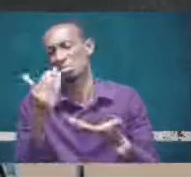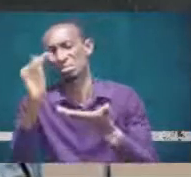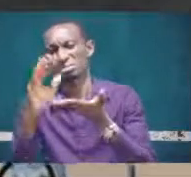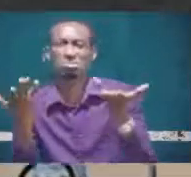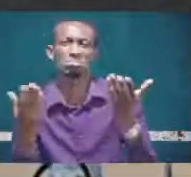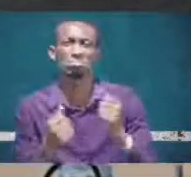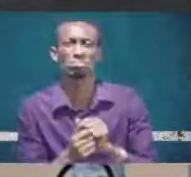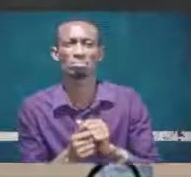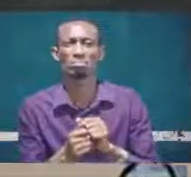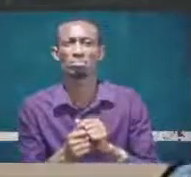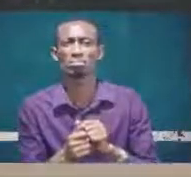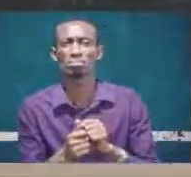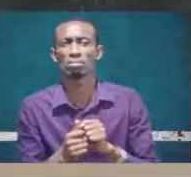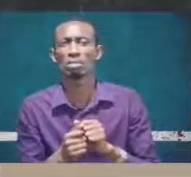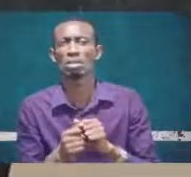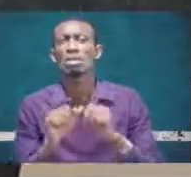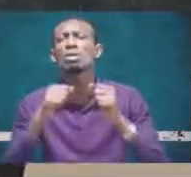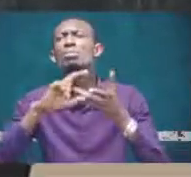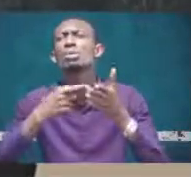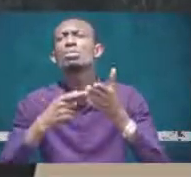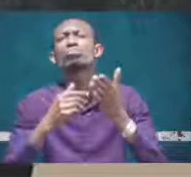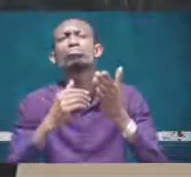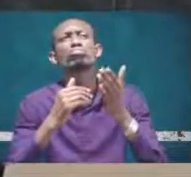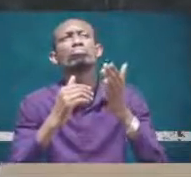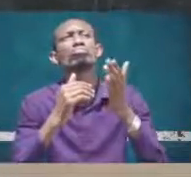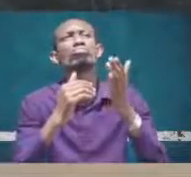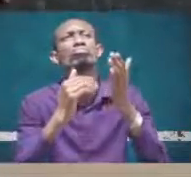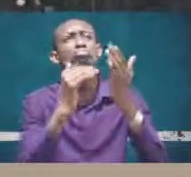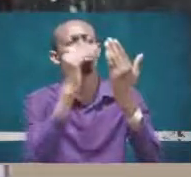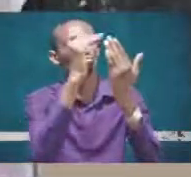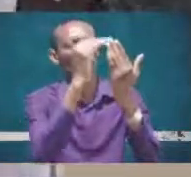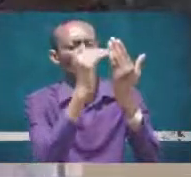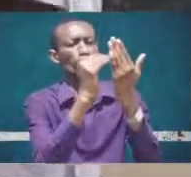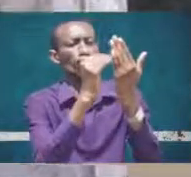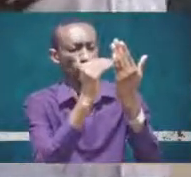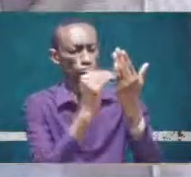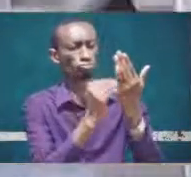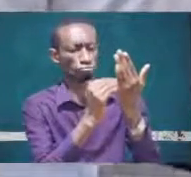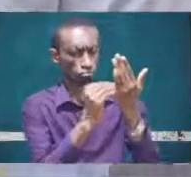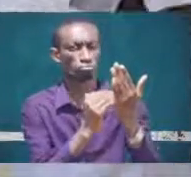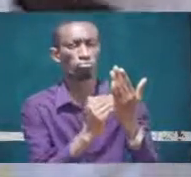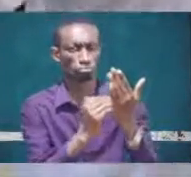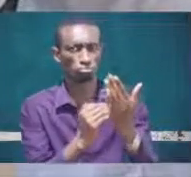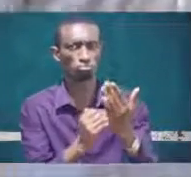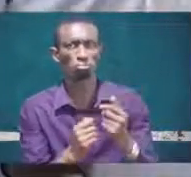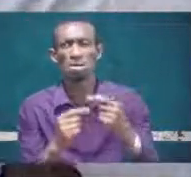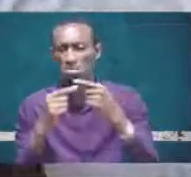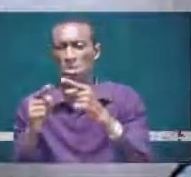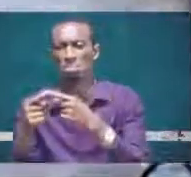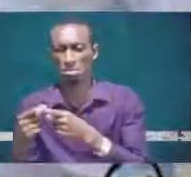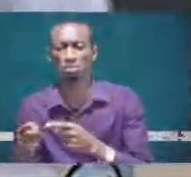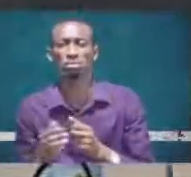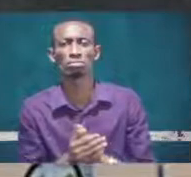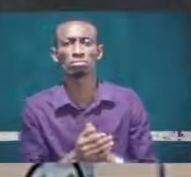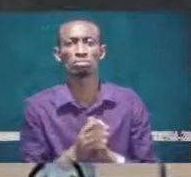word denomination means classifying of things. Now, the Rwandan currency is classified into different